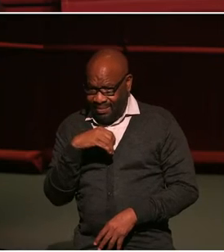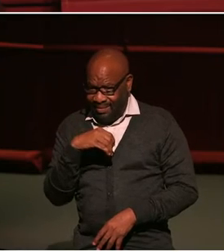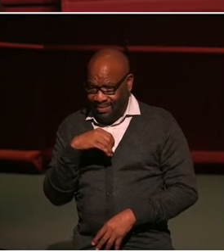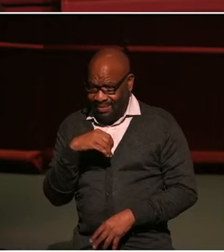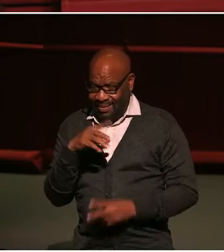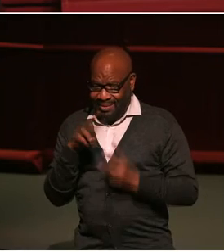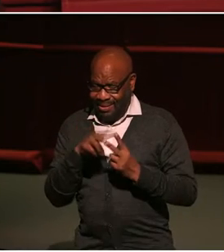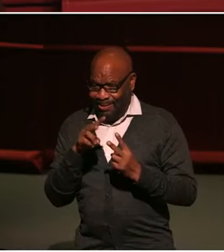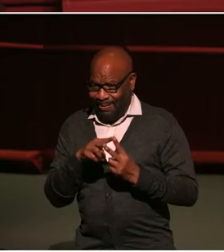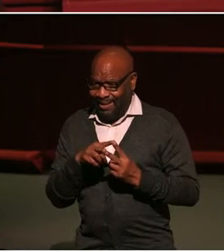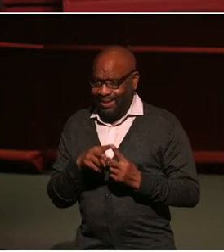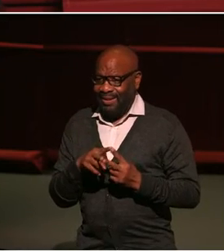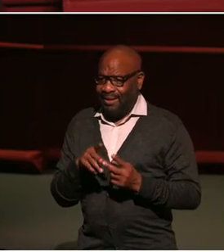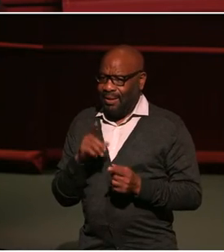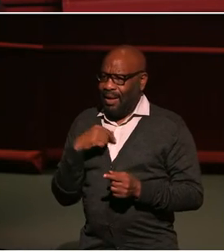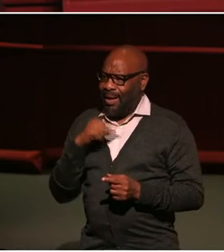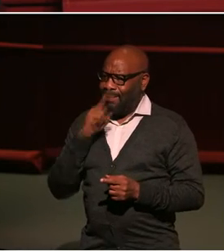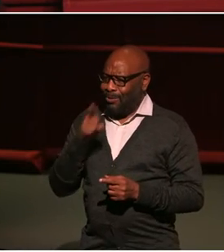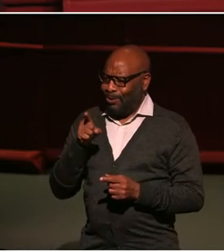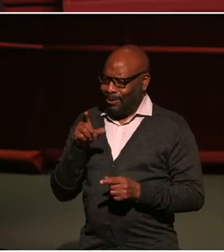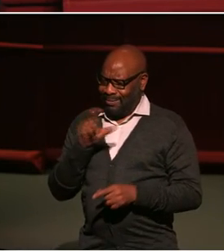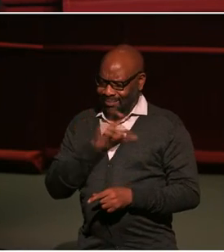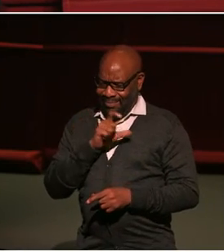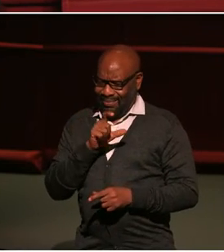And I'm sure they were wondering,